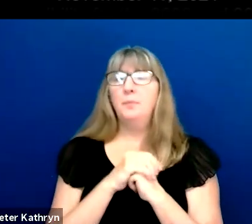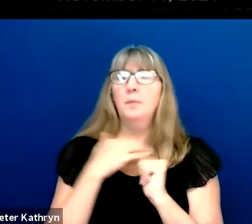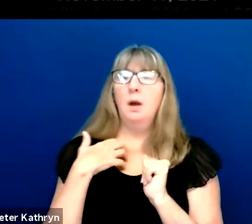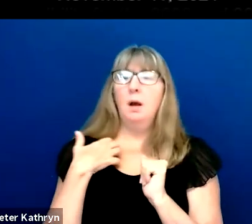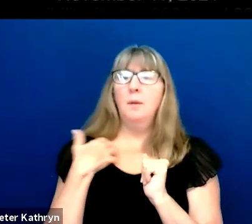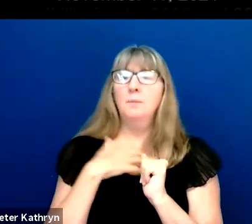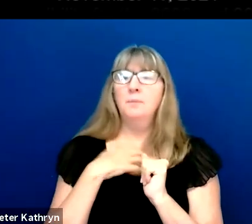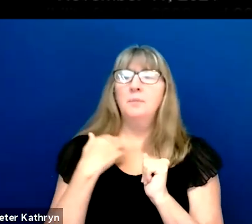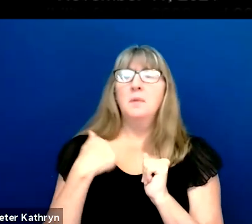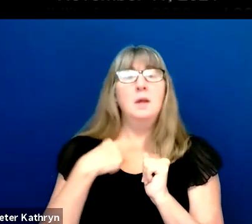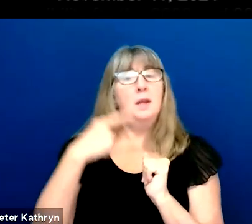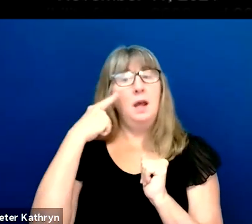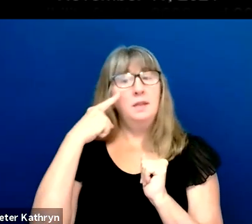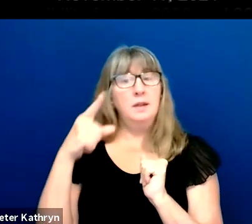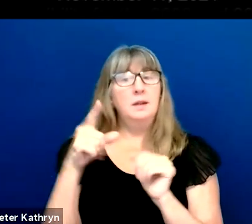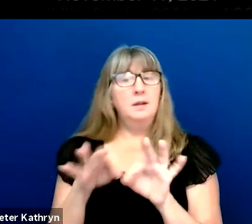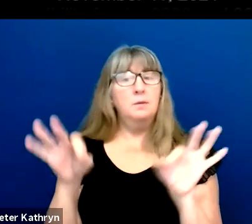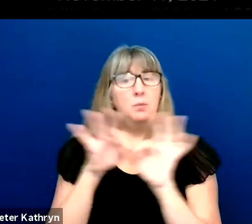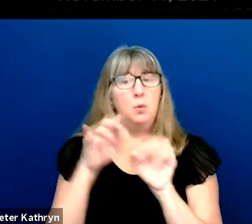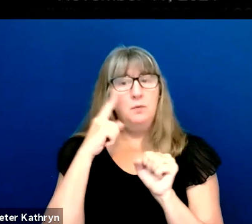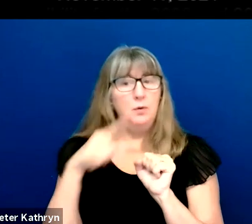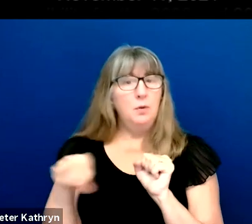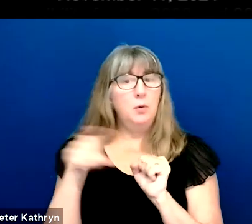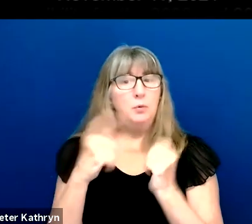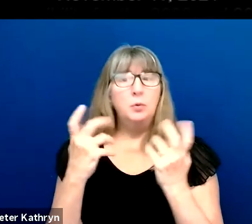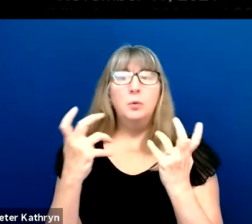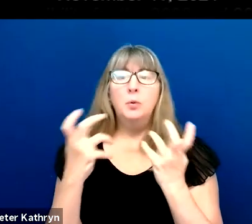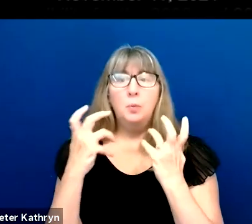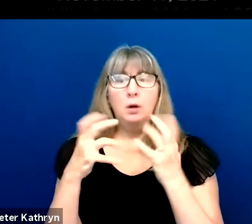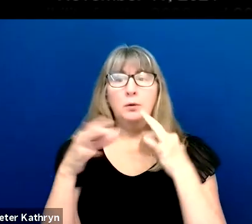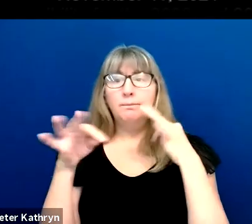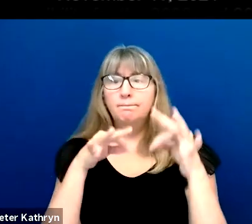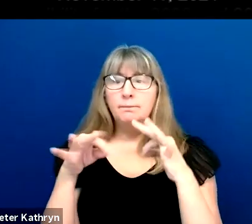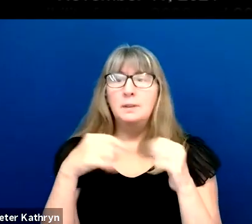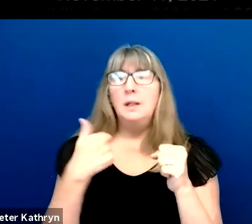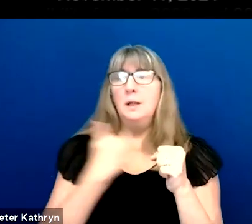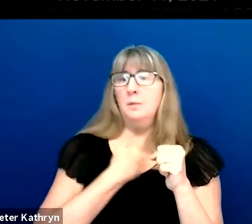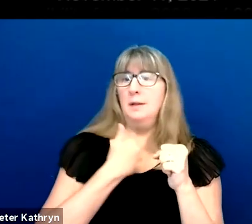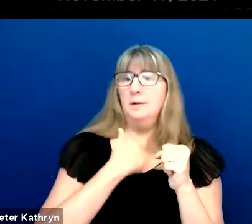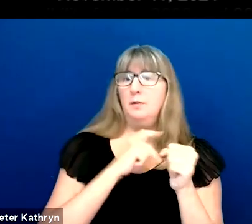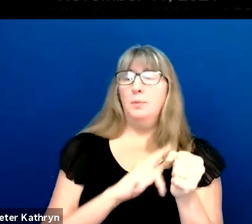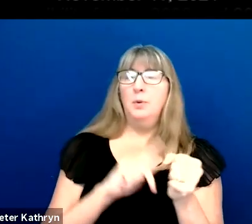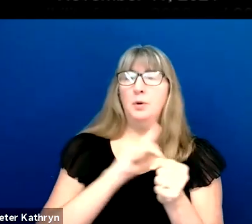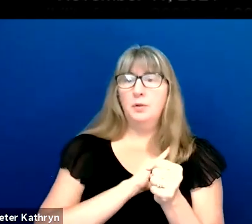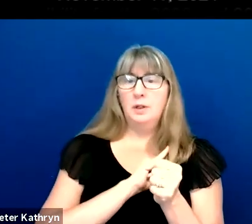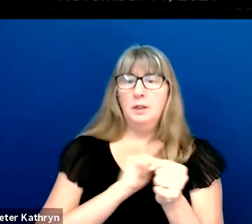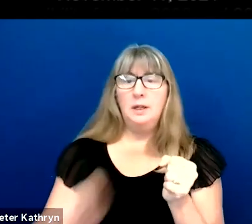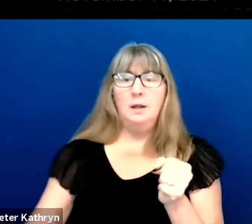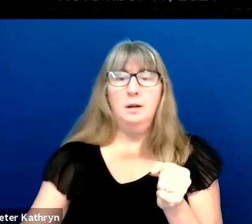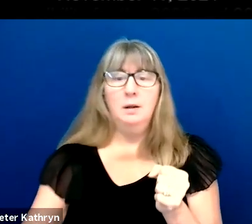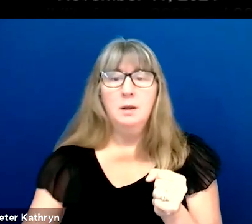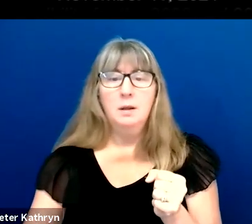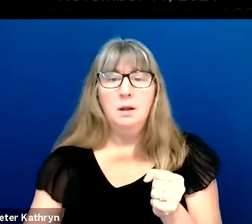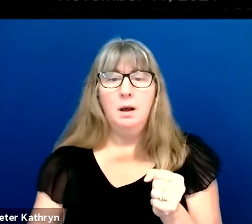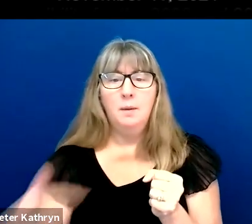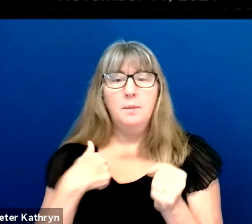that it is important for those who do wish to disclose. Like I personally, I would like the whole world to know